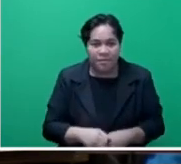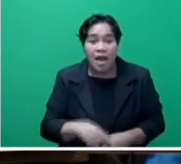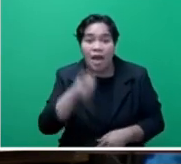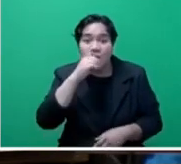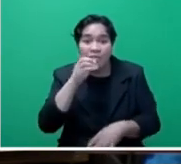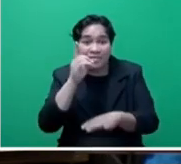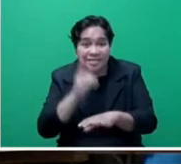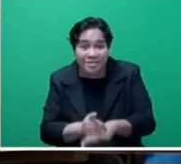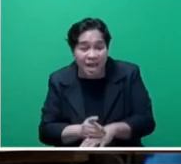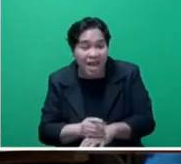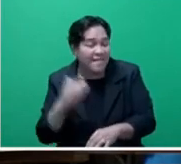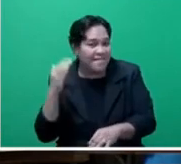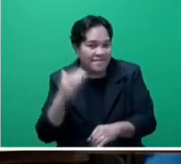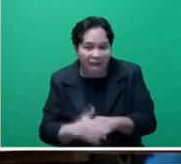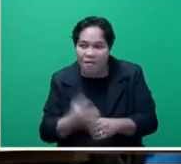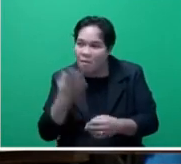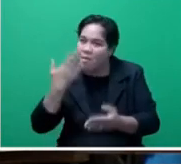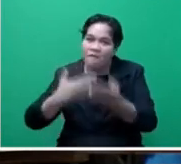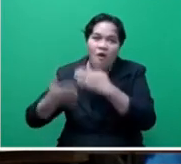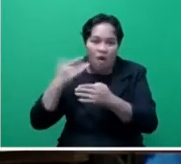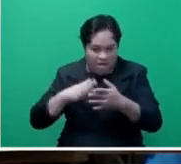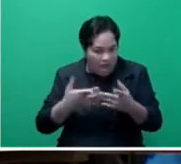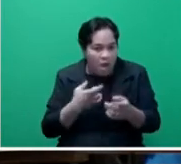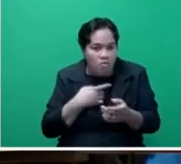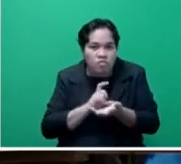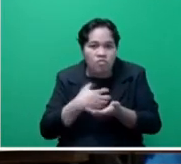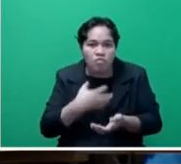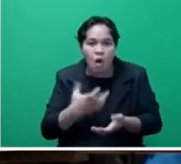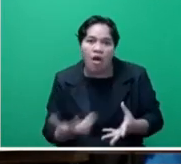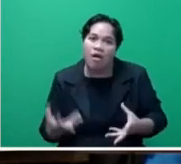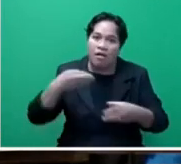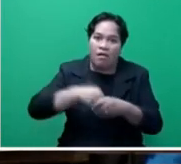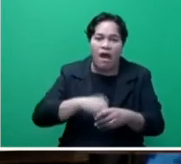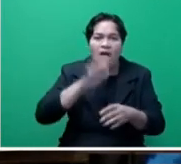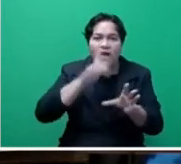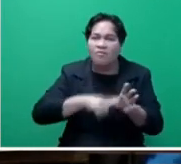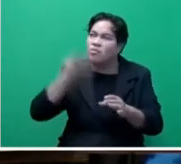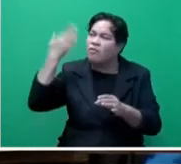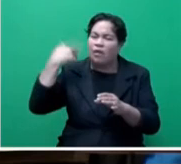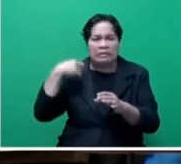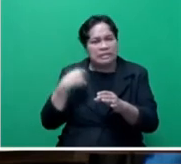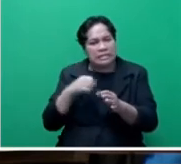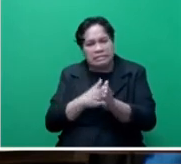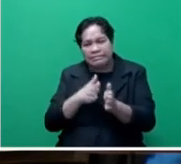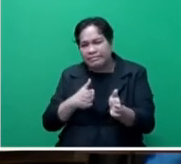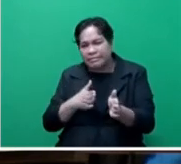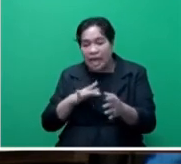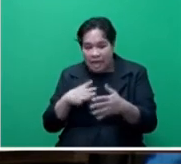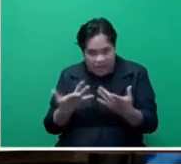disabilities have never been more visible as they have been in the past 5 years. For instance,